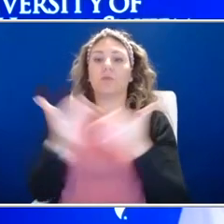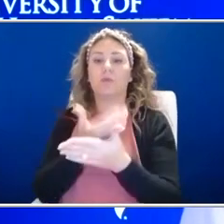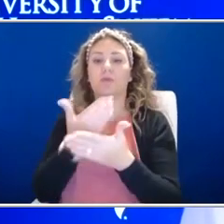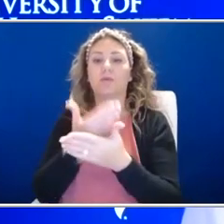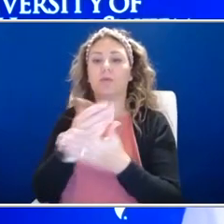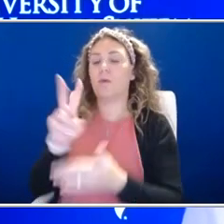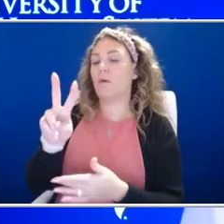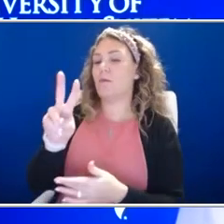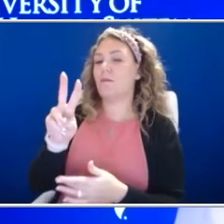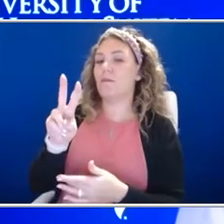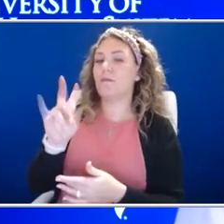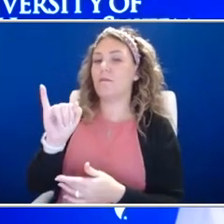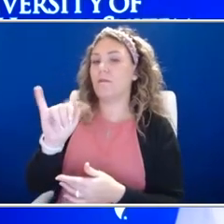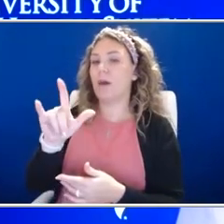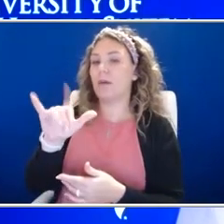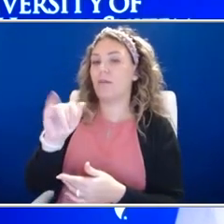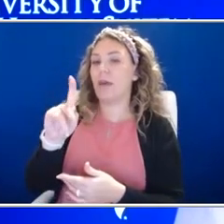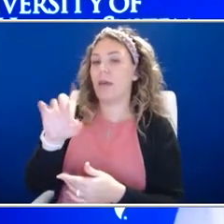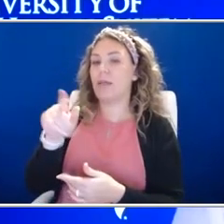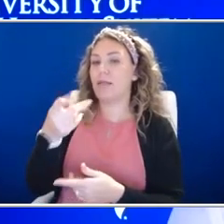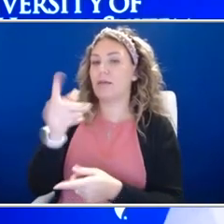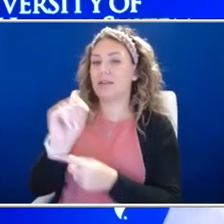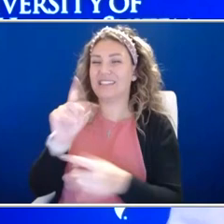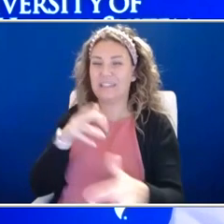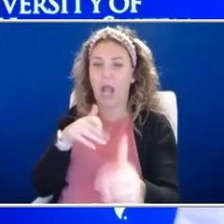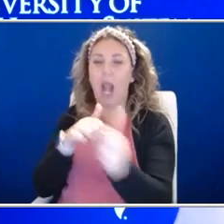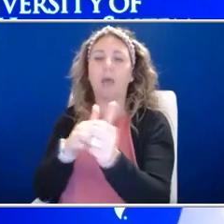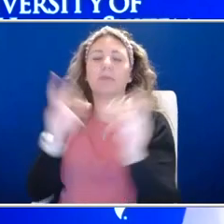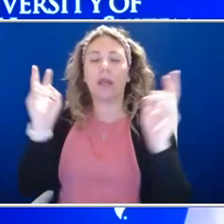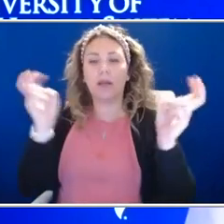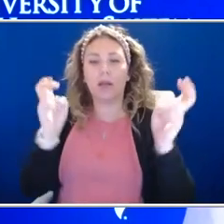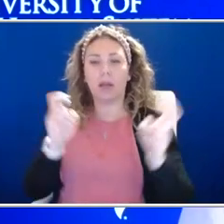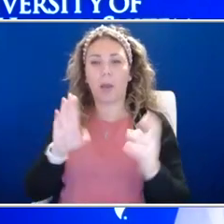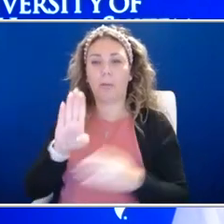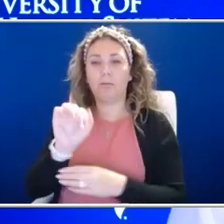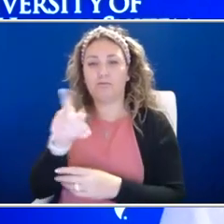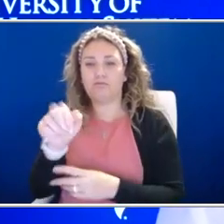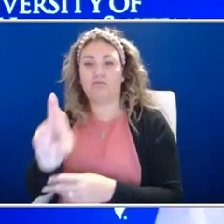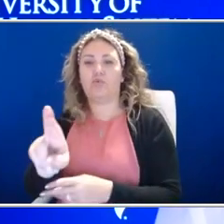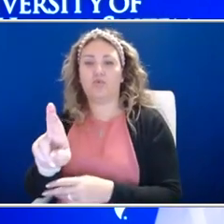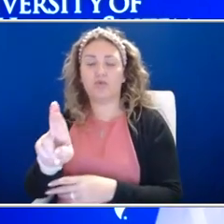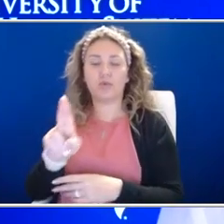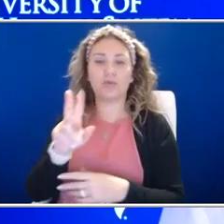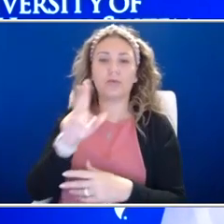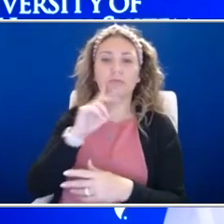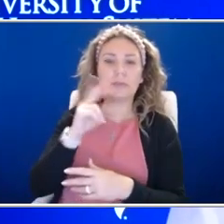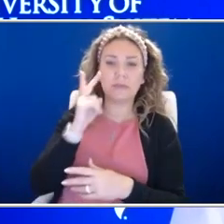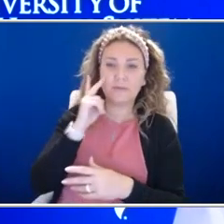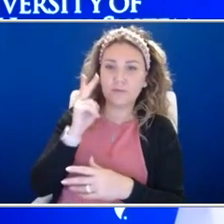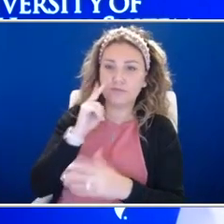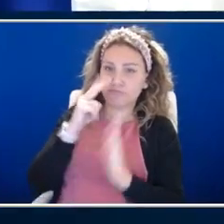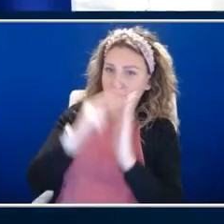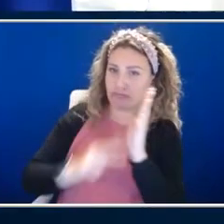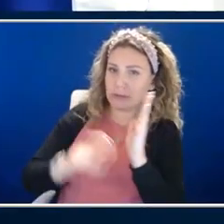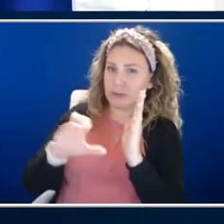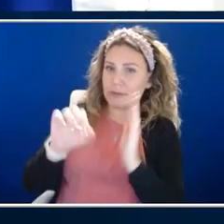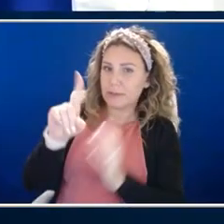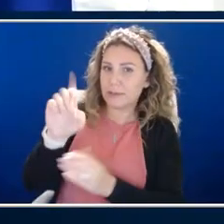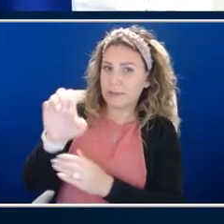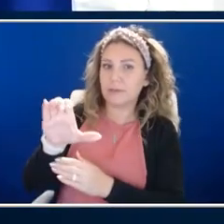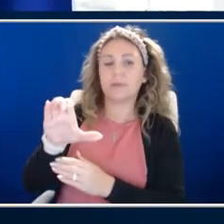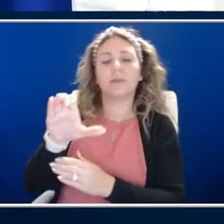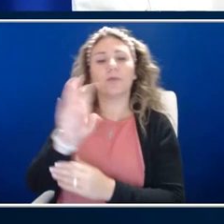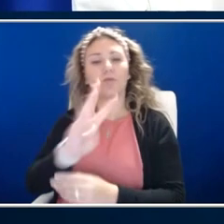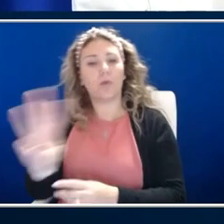bivalent booster, this updated booster, as we're seeing if you look on the CDC website. They refer to it as the updated booster. So. Yeah,